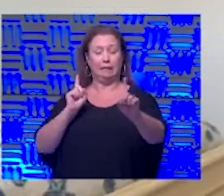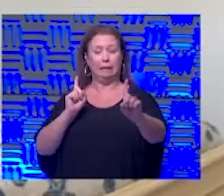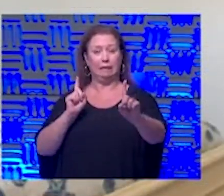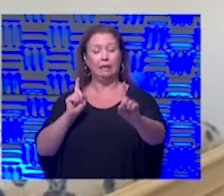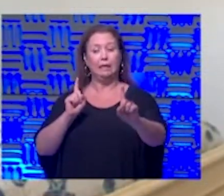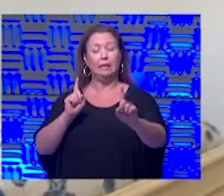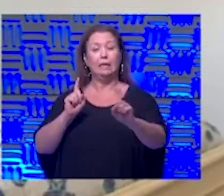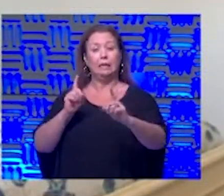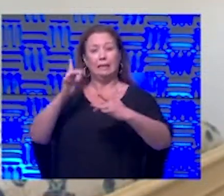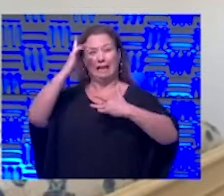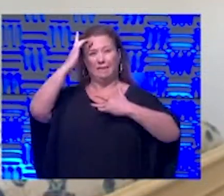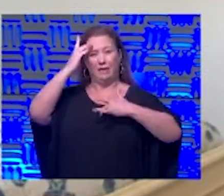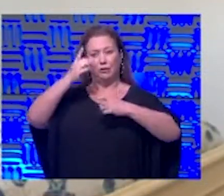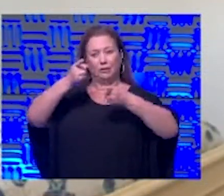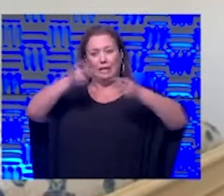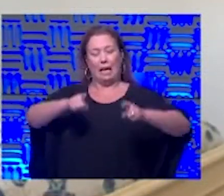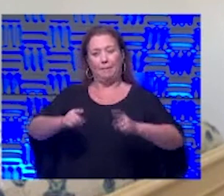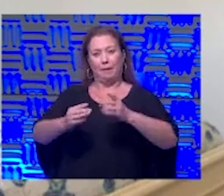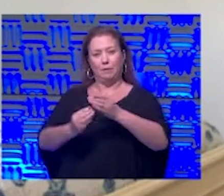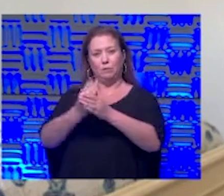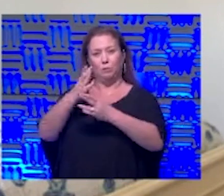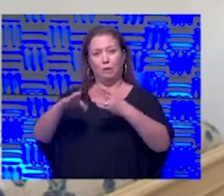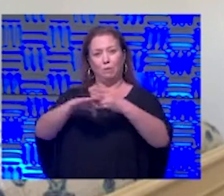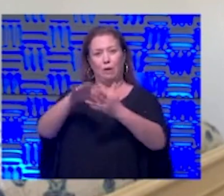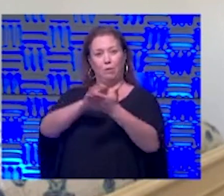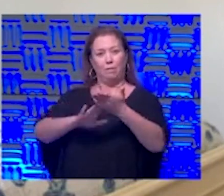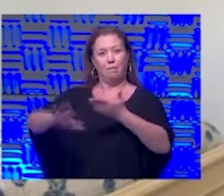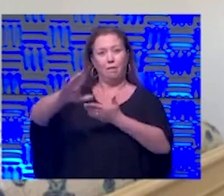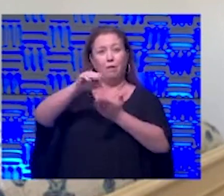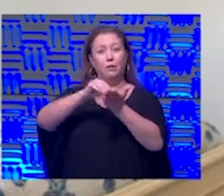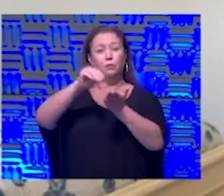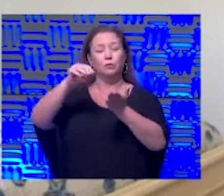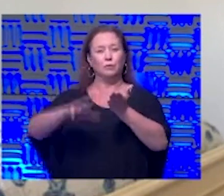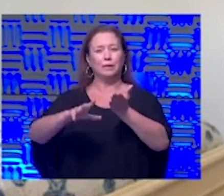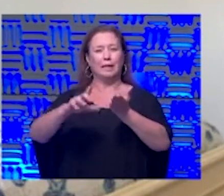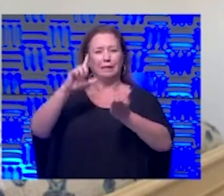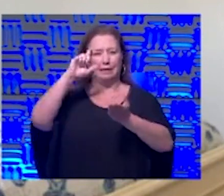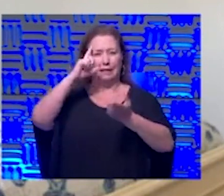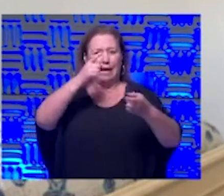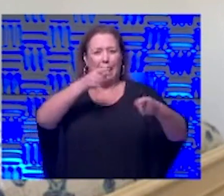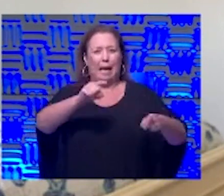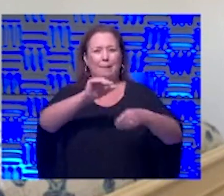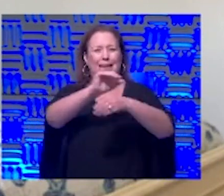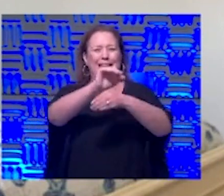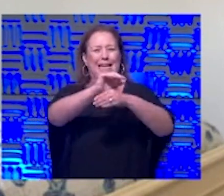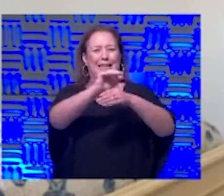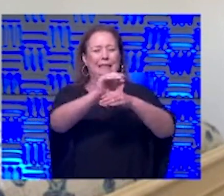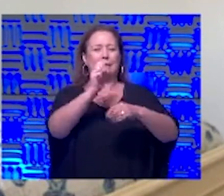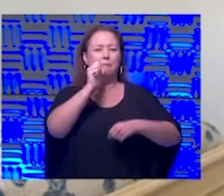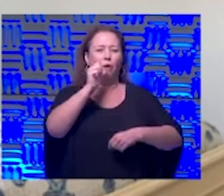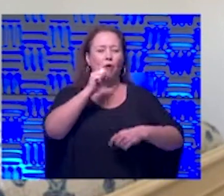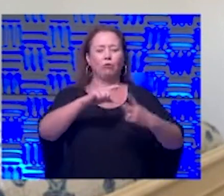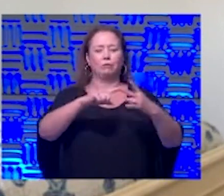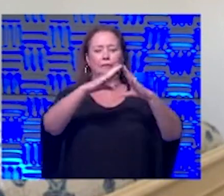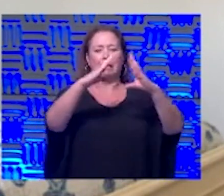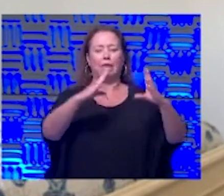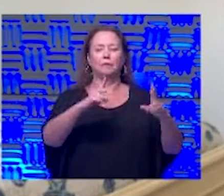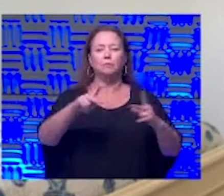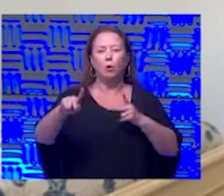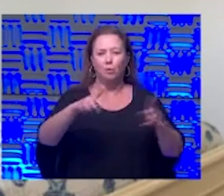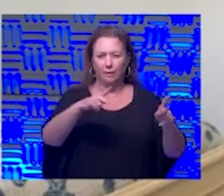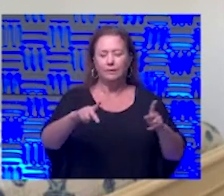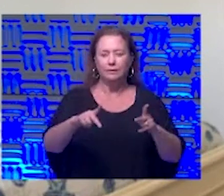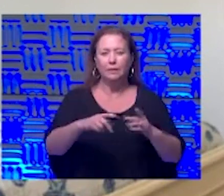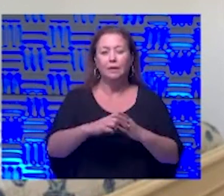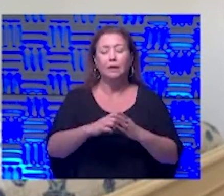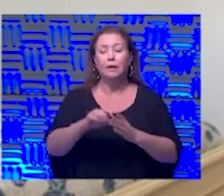infections that occurred during spring break with the college kids probably occurred in the evenings, at the house parties, at the bars, things of that nature.